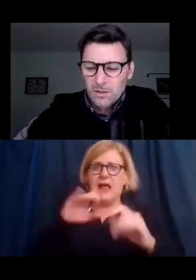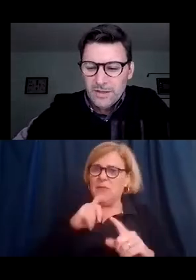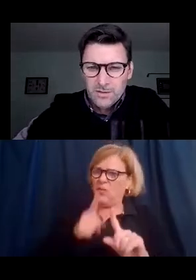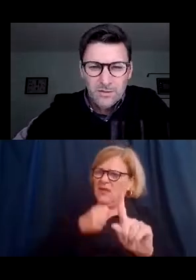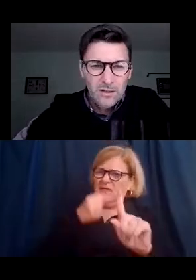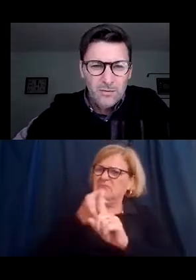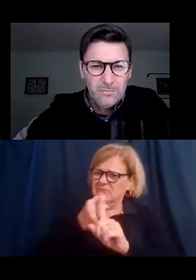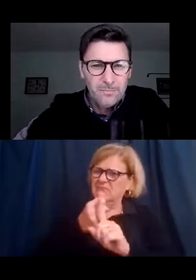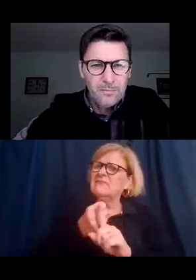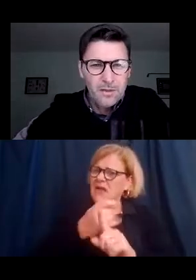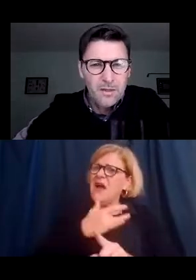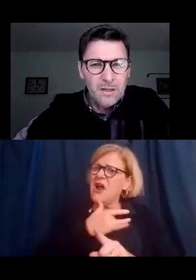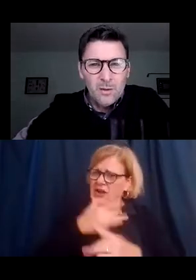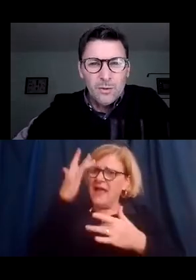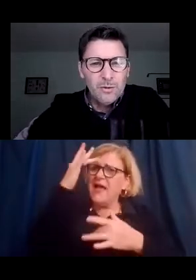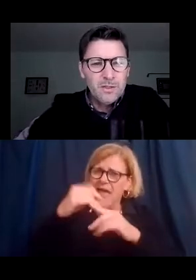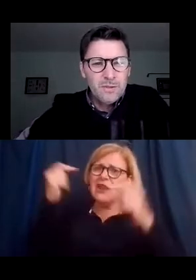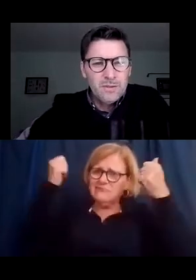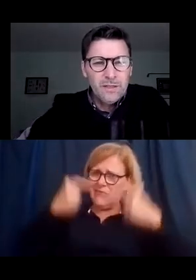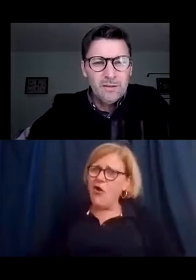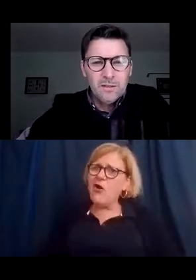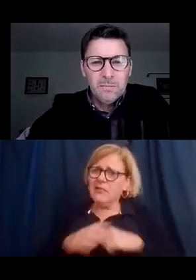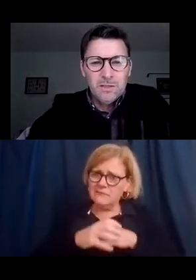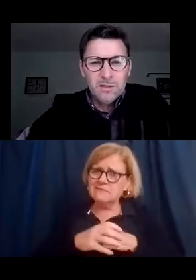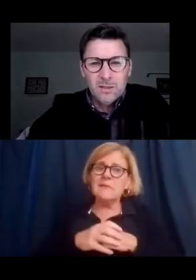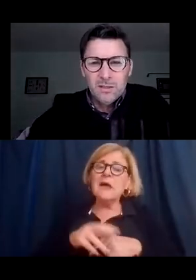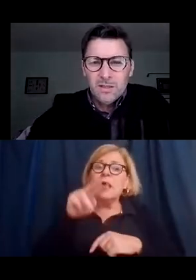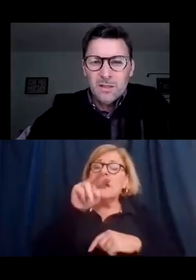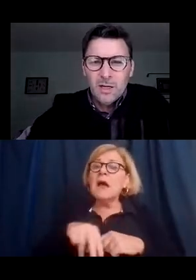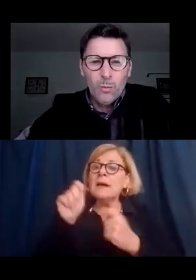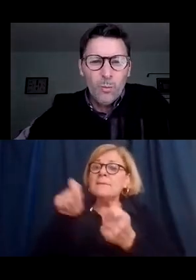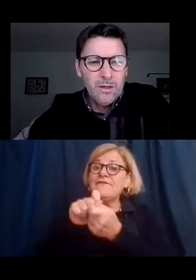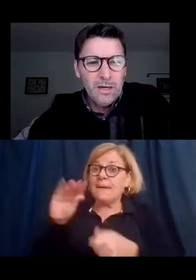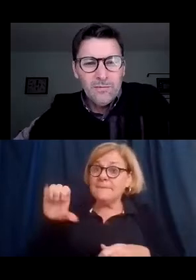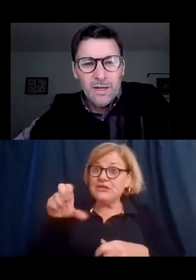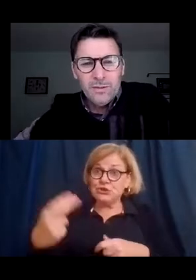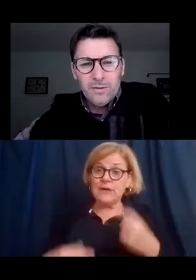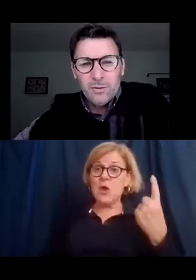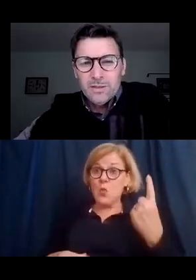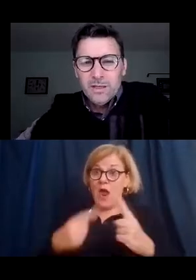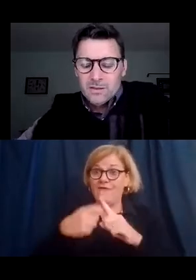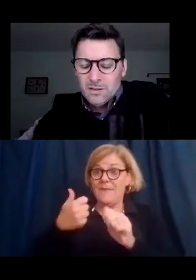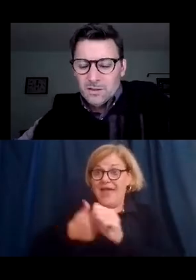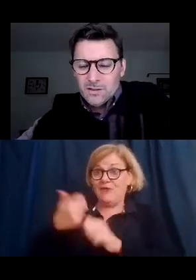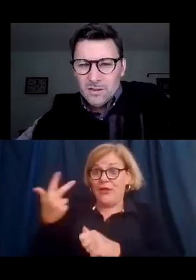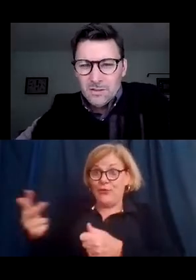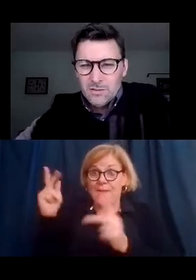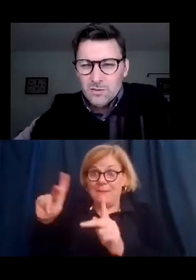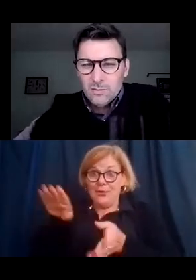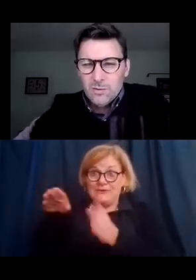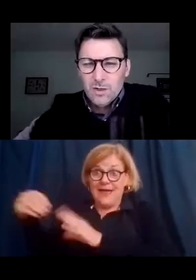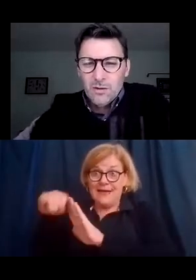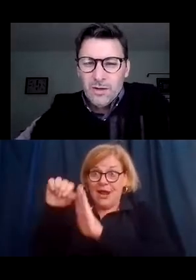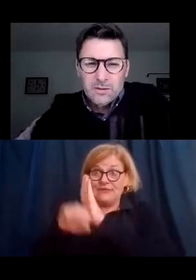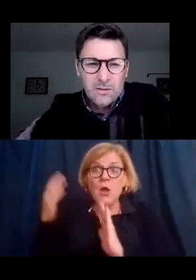our cardiovascular health. When you look specifically in Michigan, 1 out of every 3 deaths in our state is